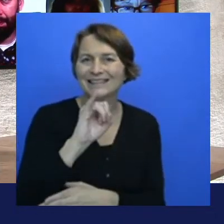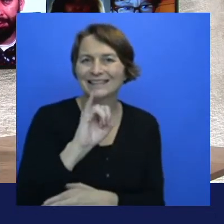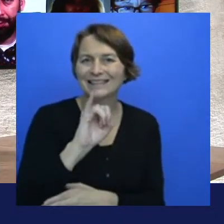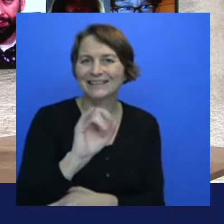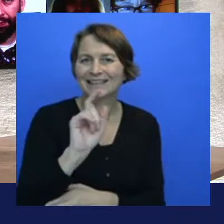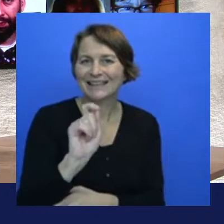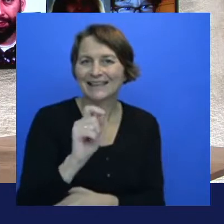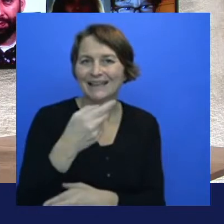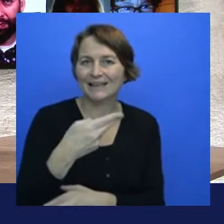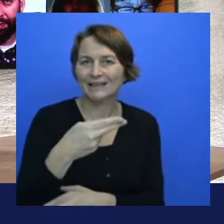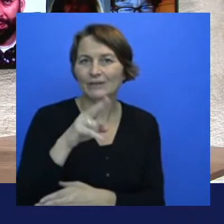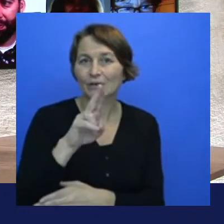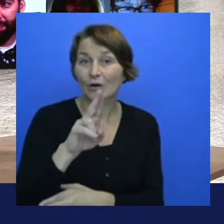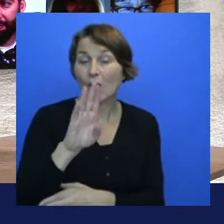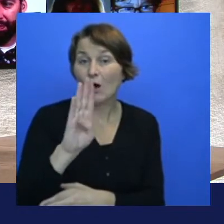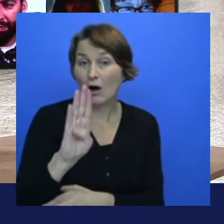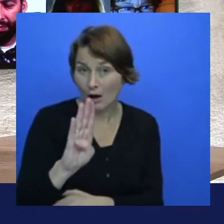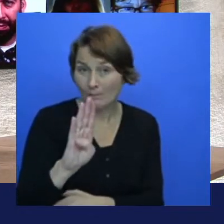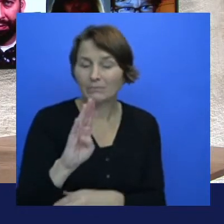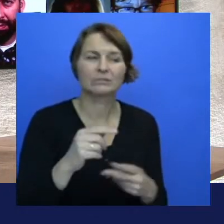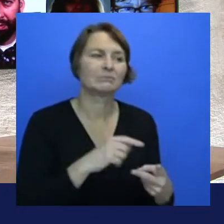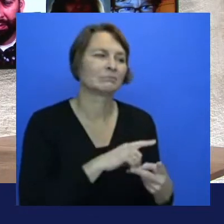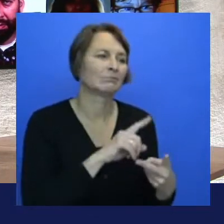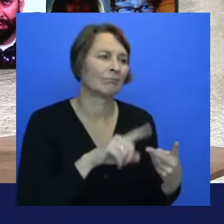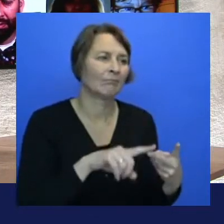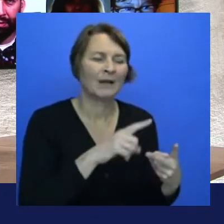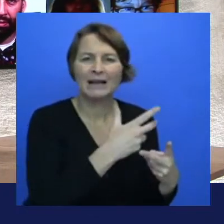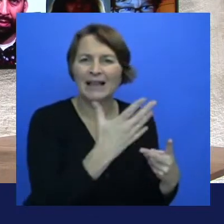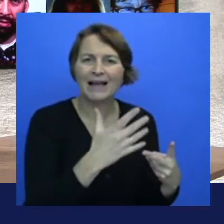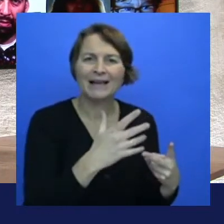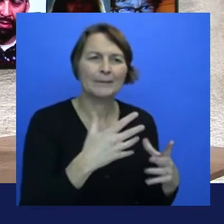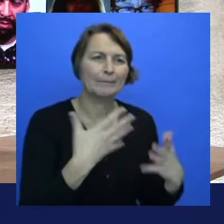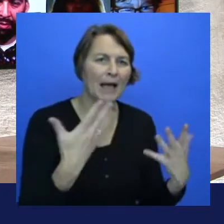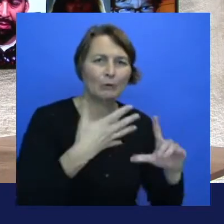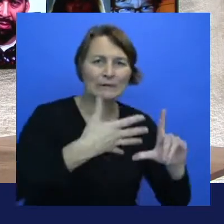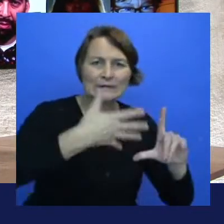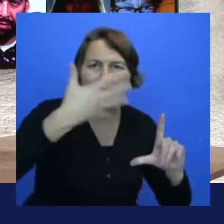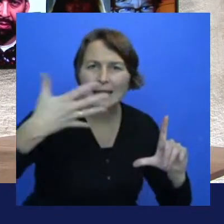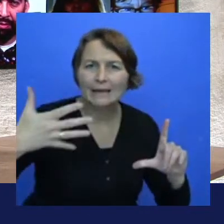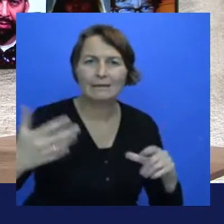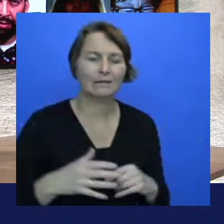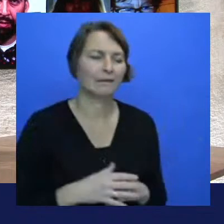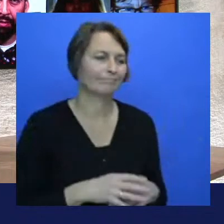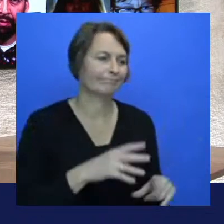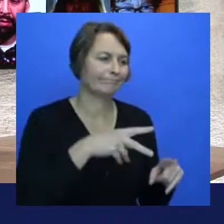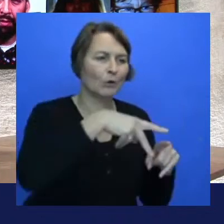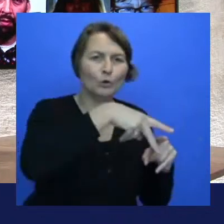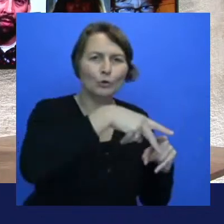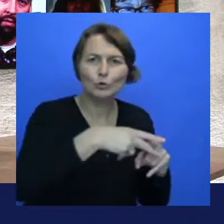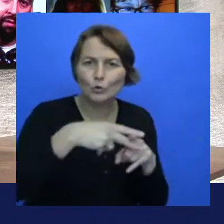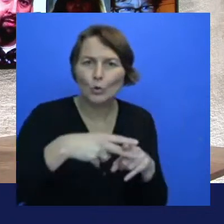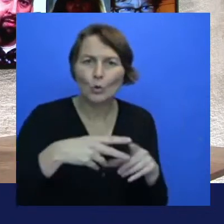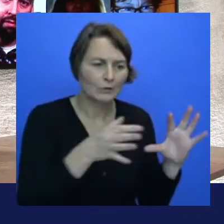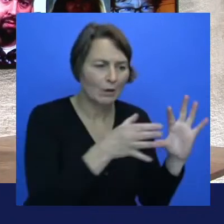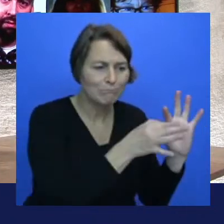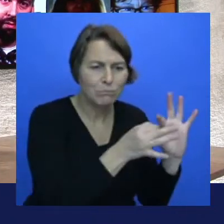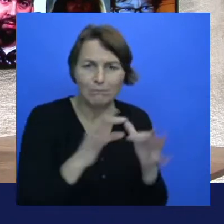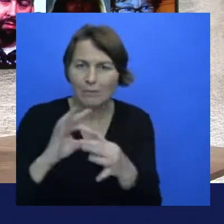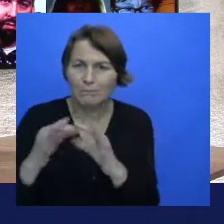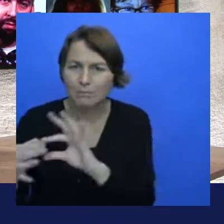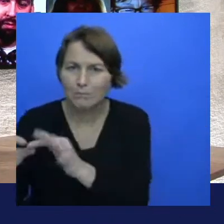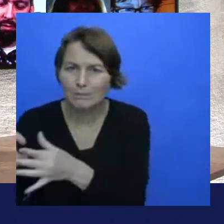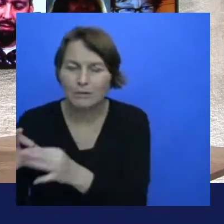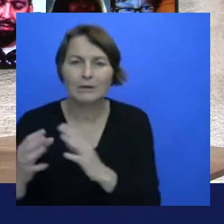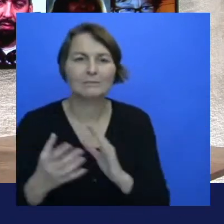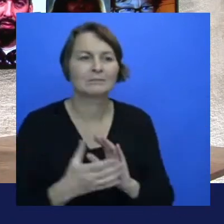everything that you need, with data, with all connected tools. If it's a cognitive service, then you just need to grab